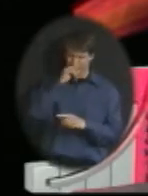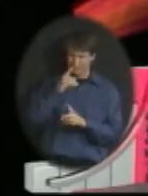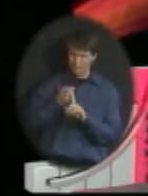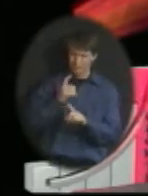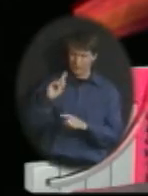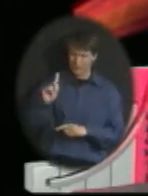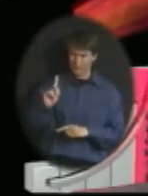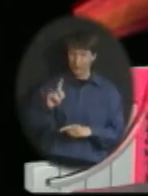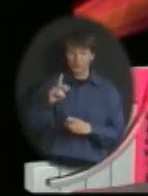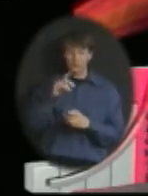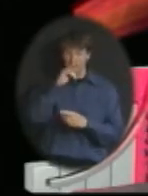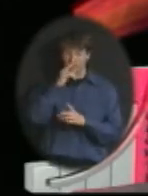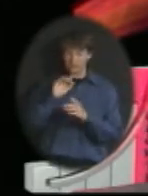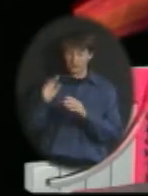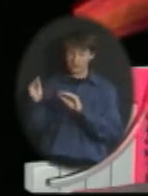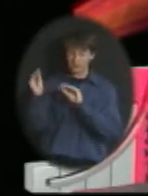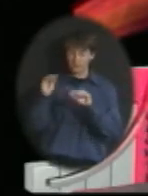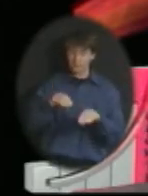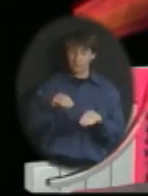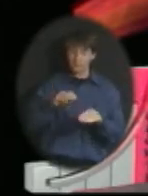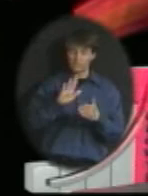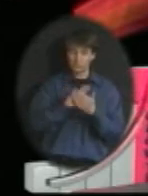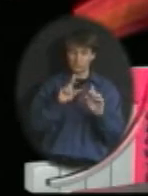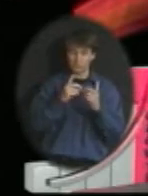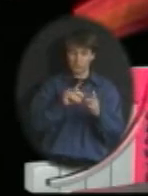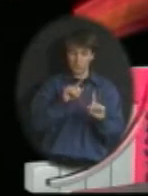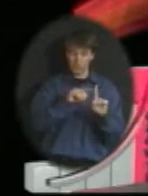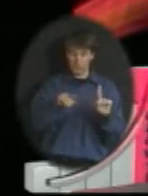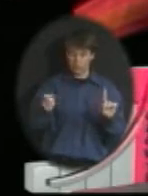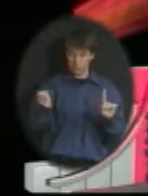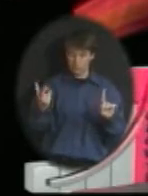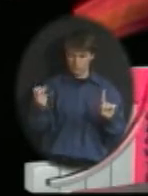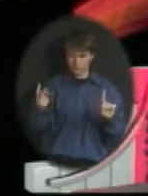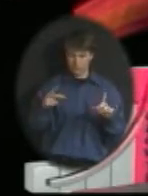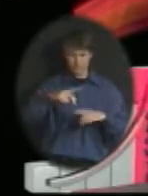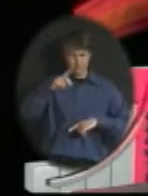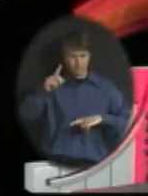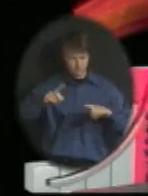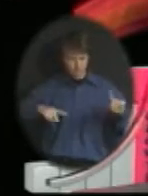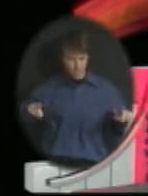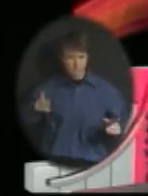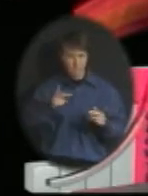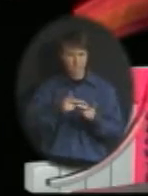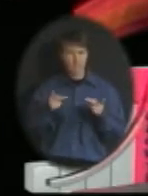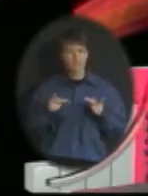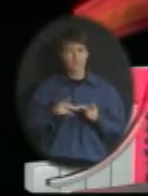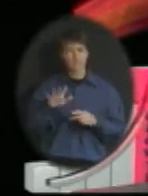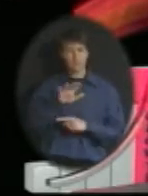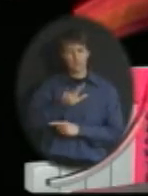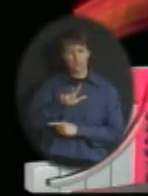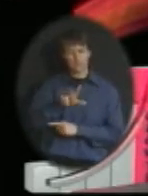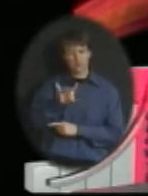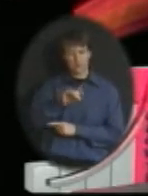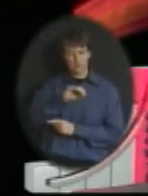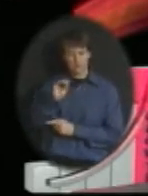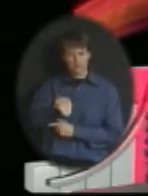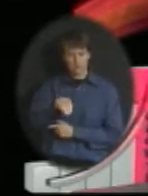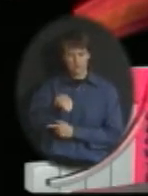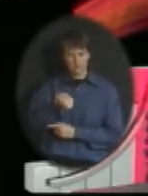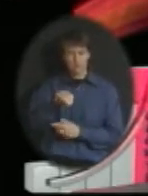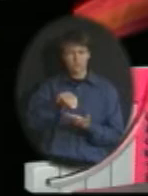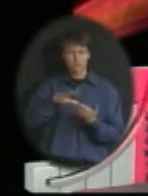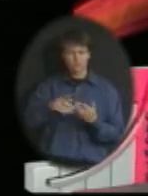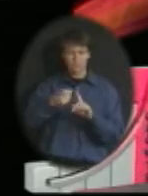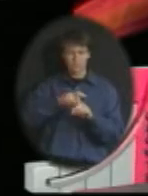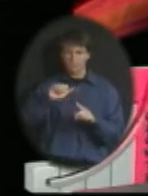move into the district in grades 1 through 12 come from a variety of places. We have about 38% of those students come from